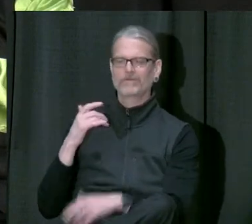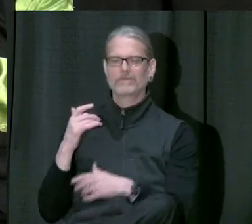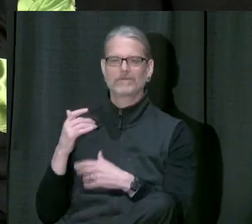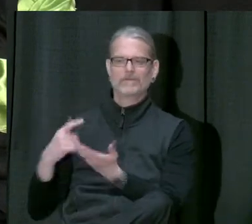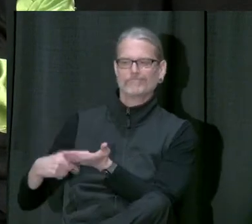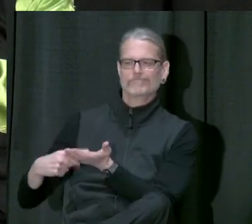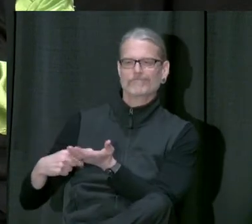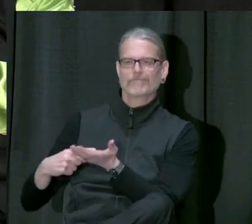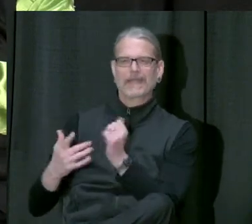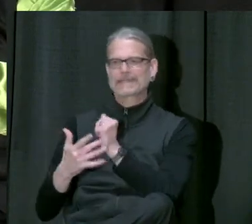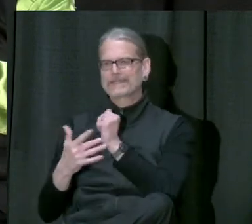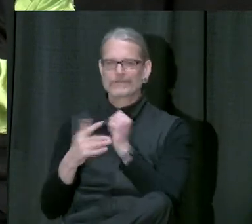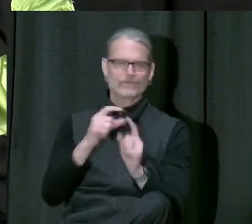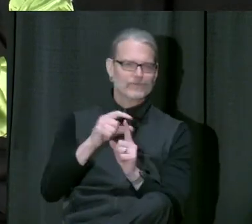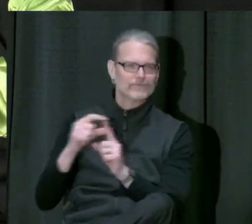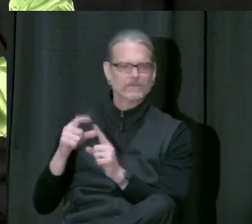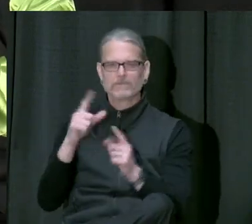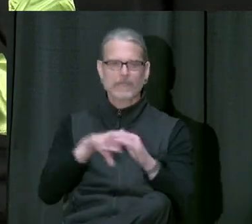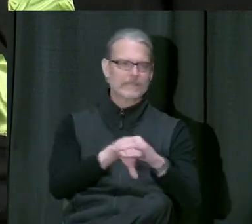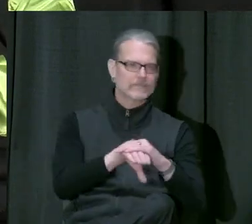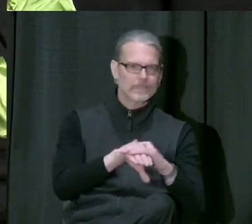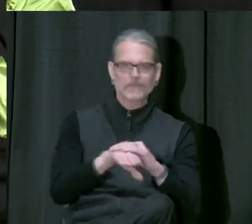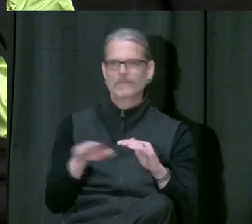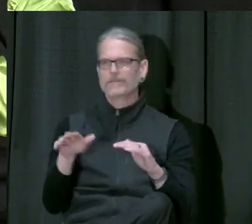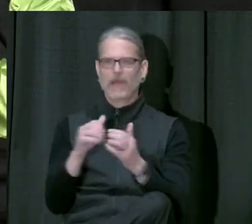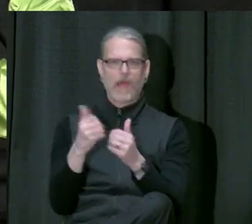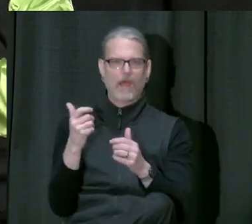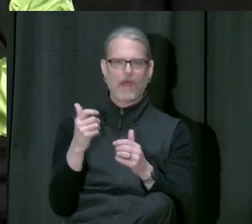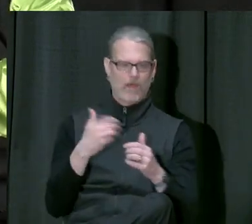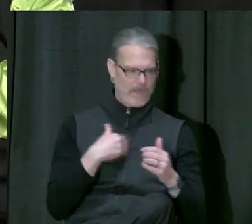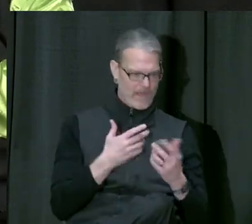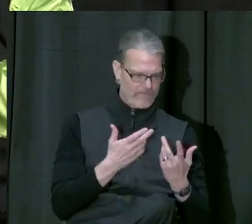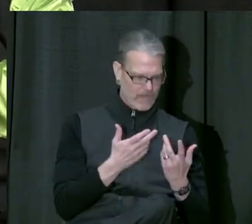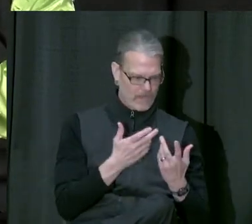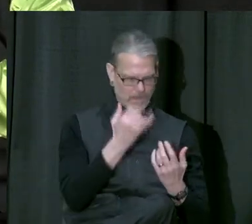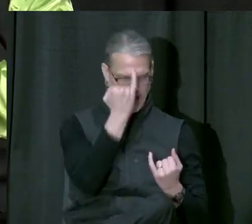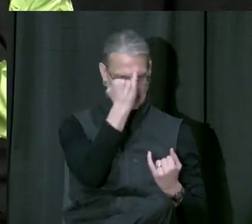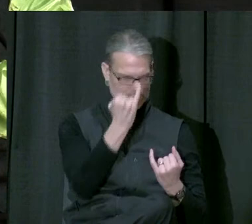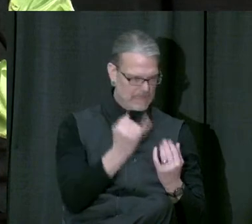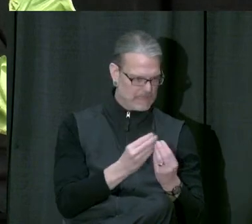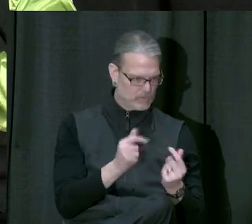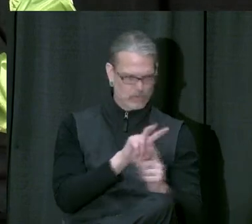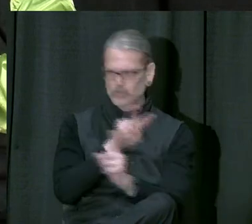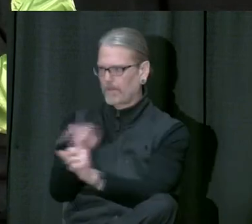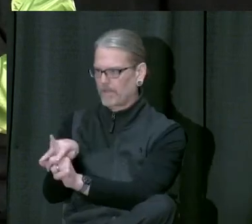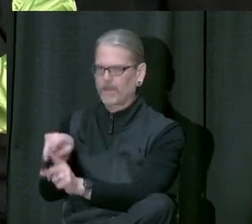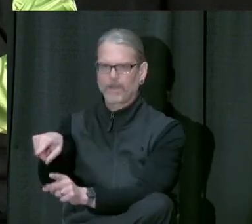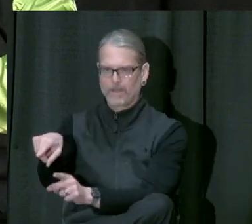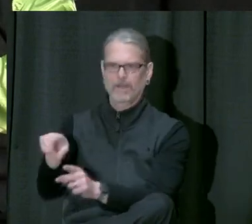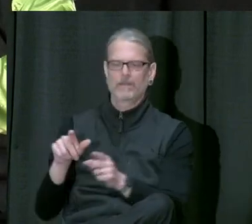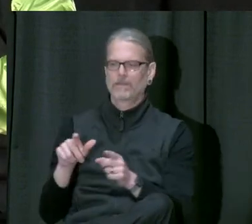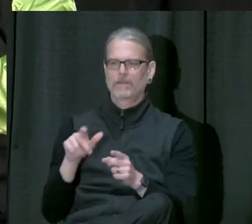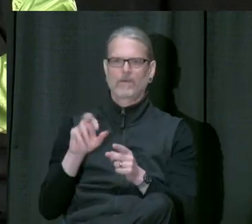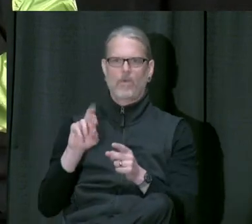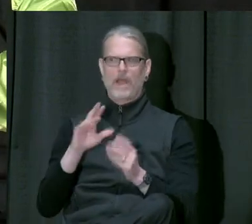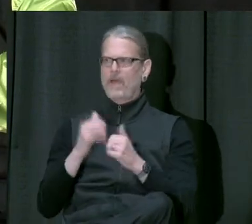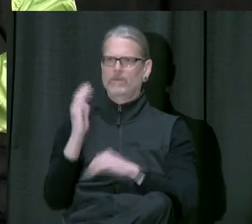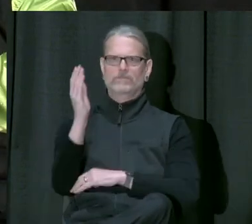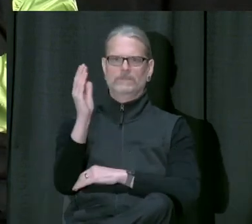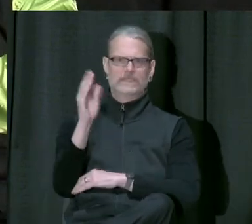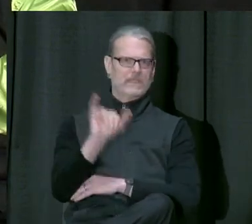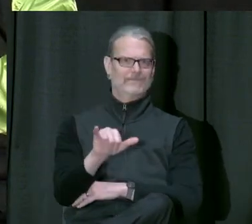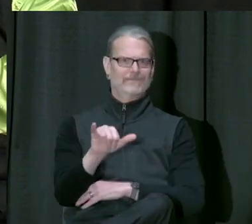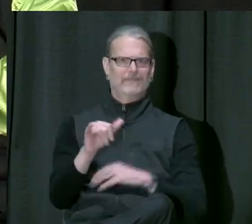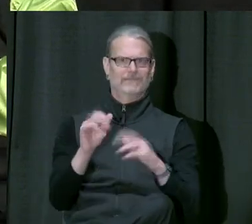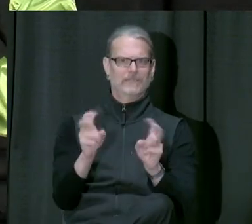technical terms of accessibility or how we're gonna apply a solution or something, or what do you think of this topic? And one day I said, you know,